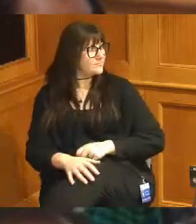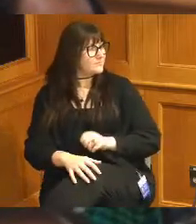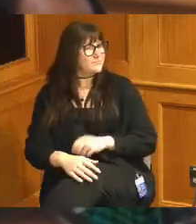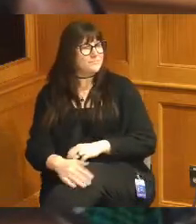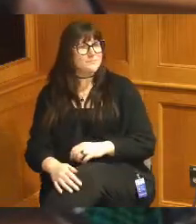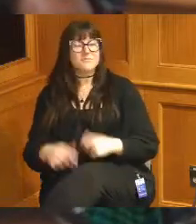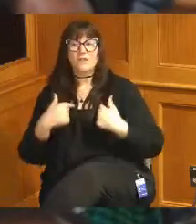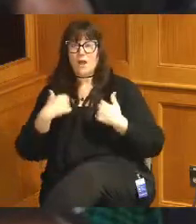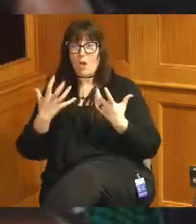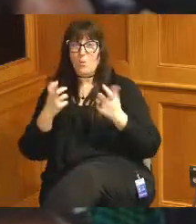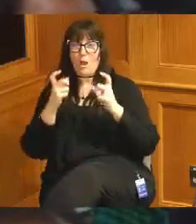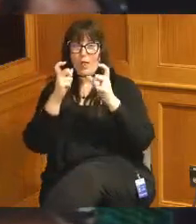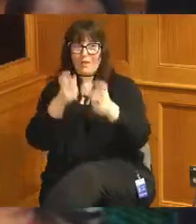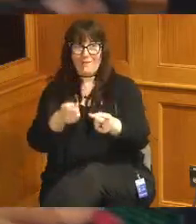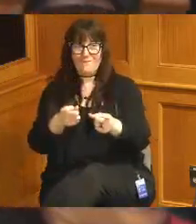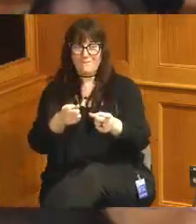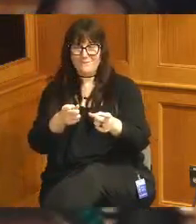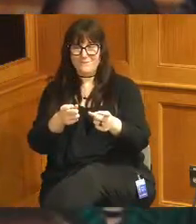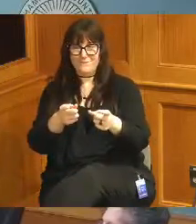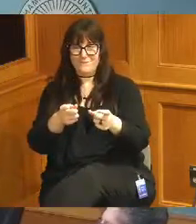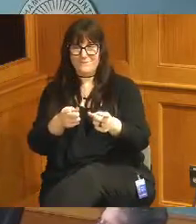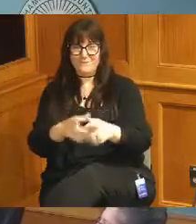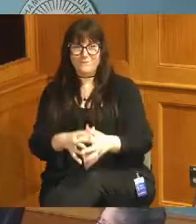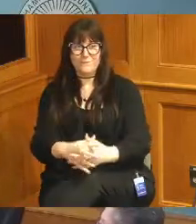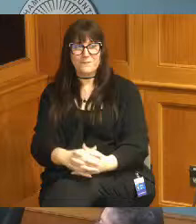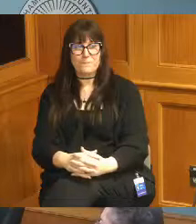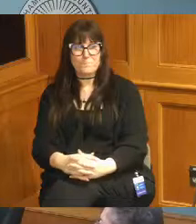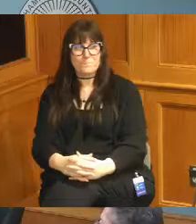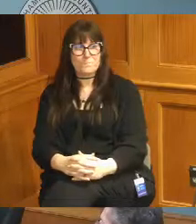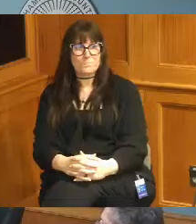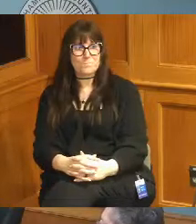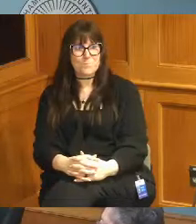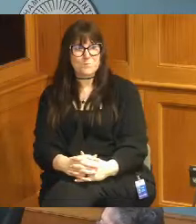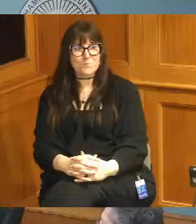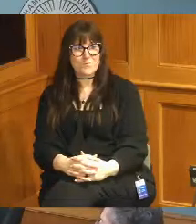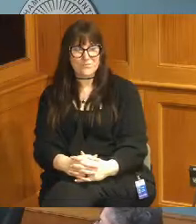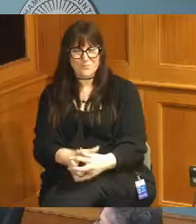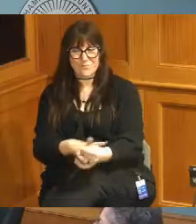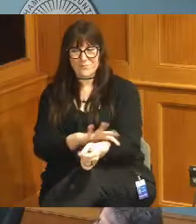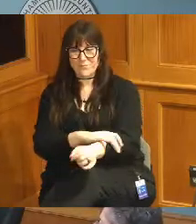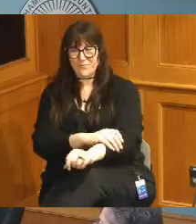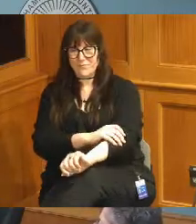I do want to give this since we just. No, I thought she takes. There we go.